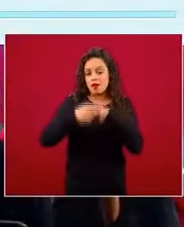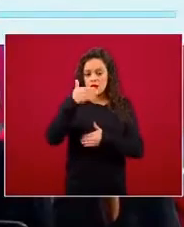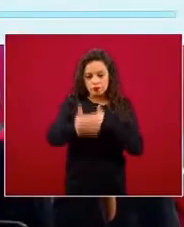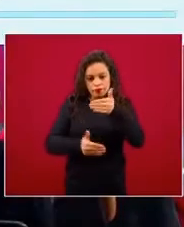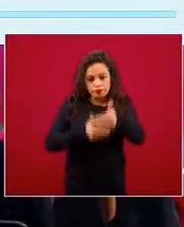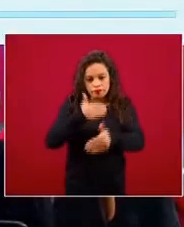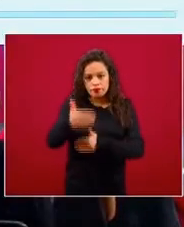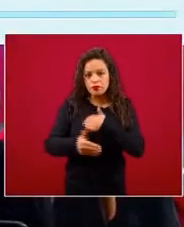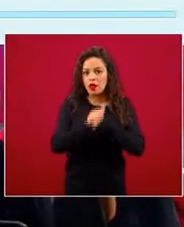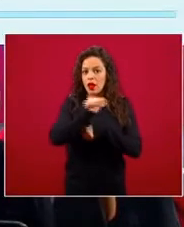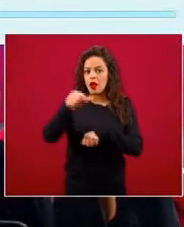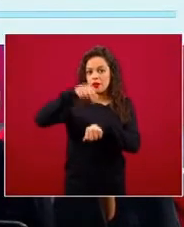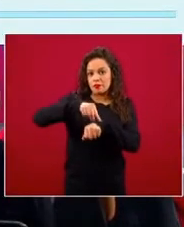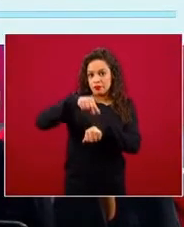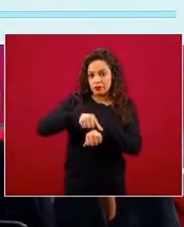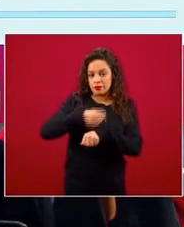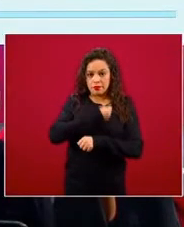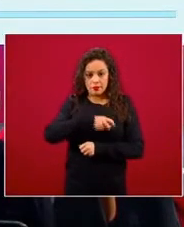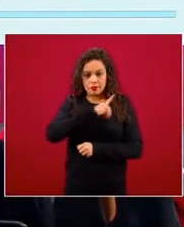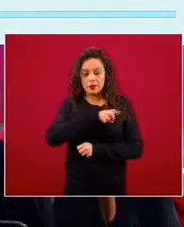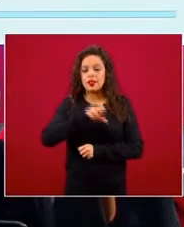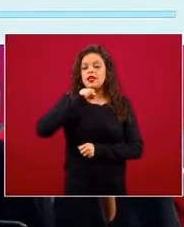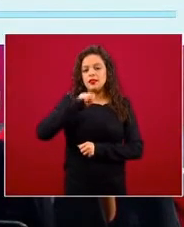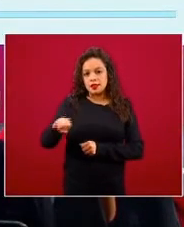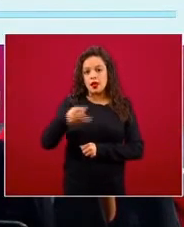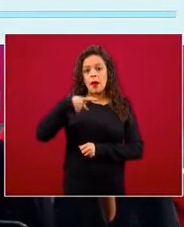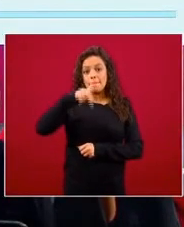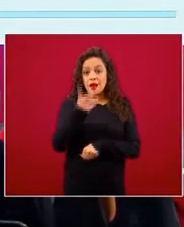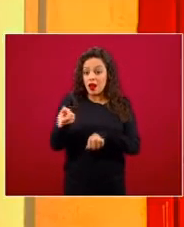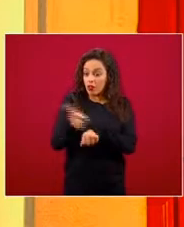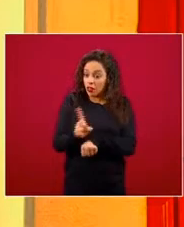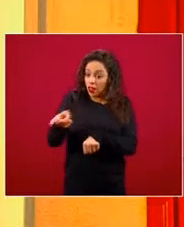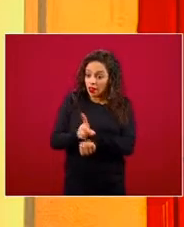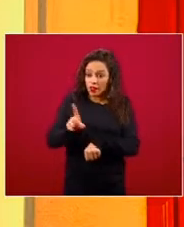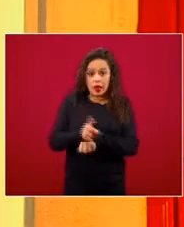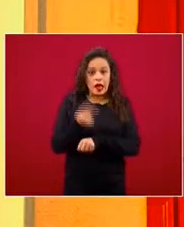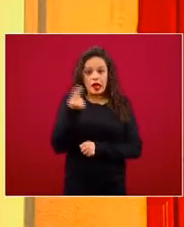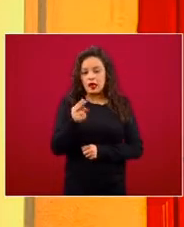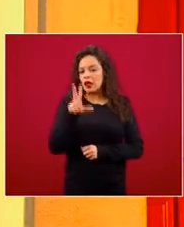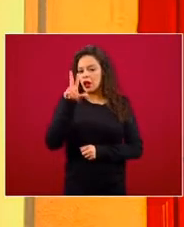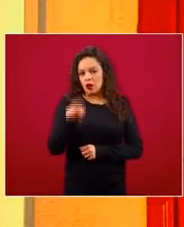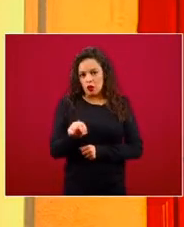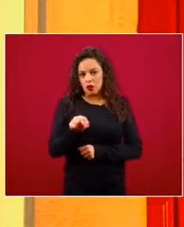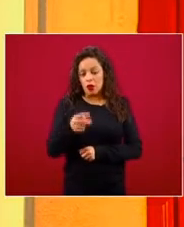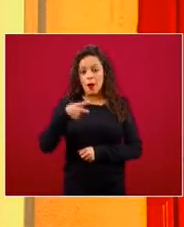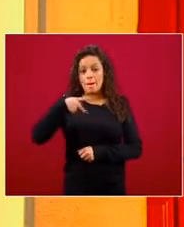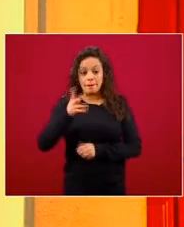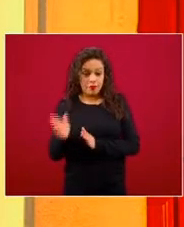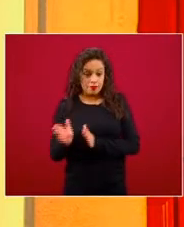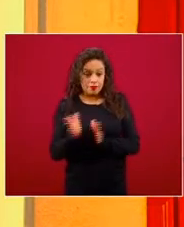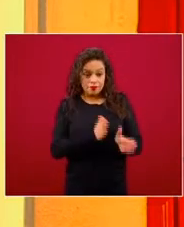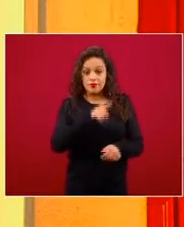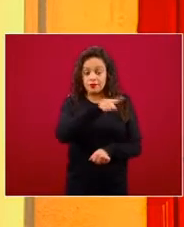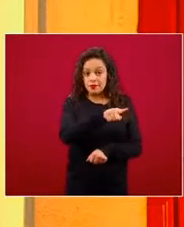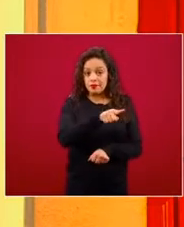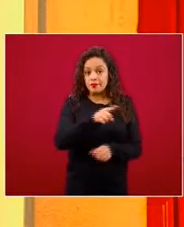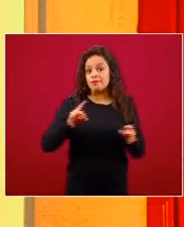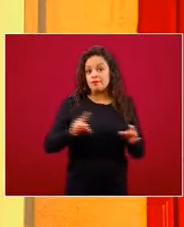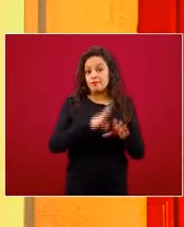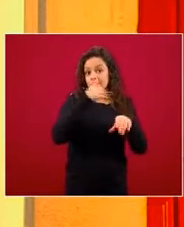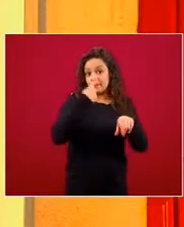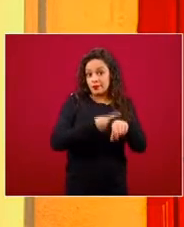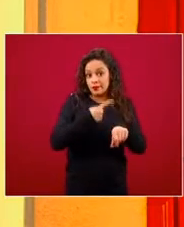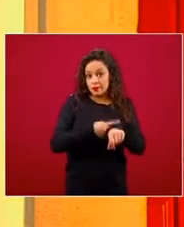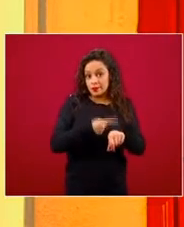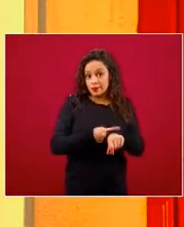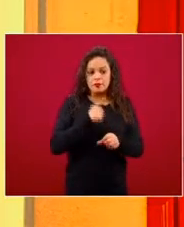day. What we do need, for example, is occurrences of disease cases to see if the disease is